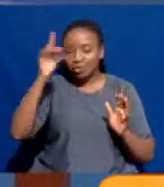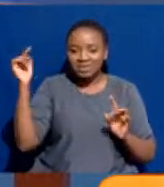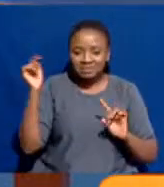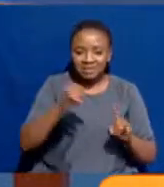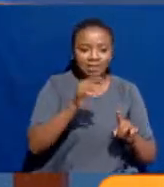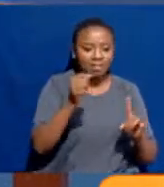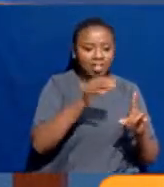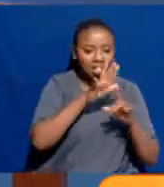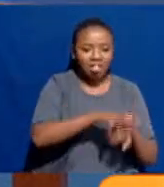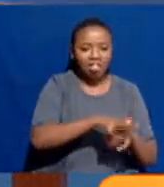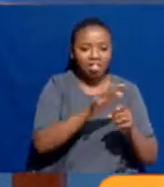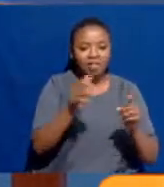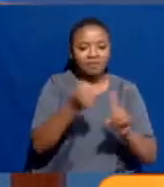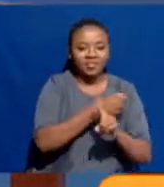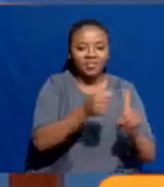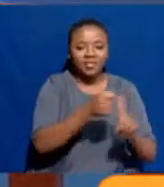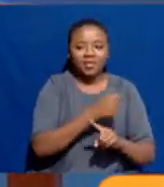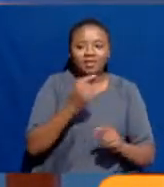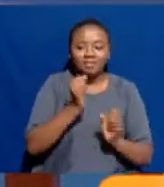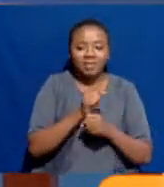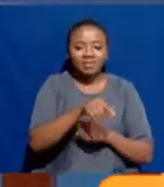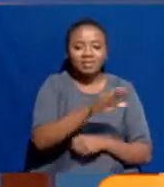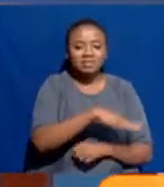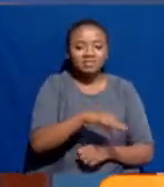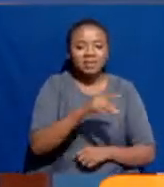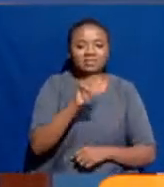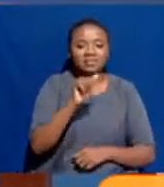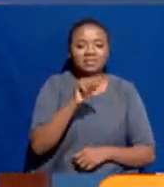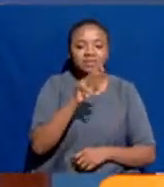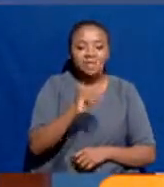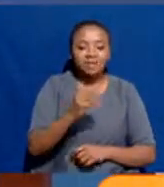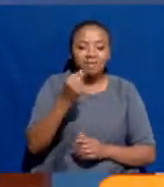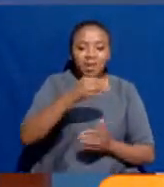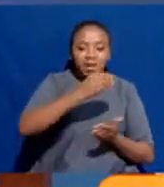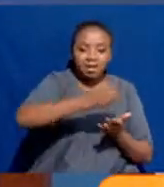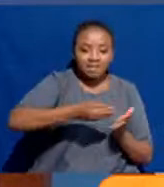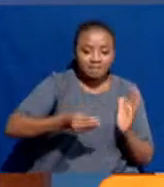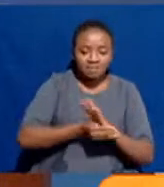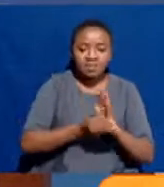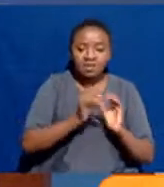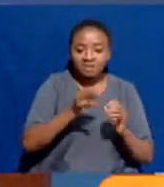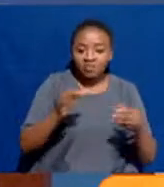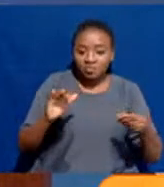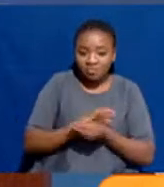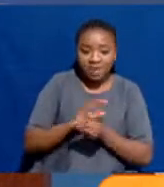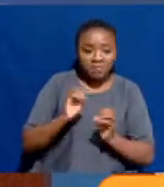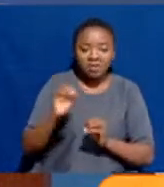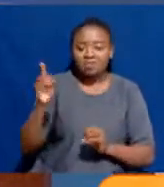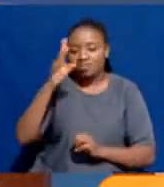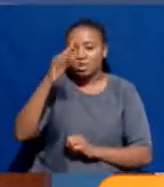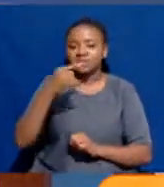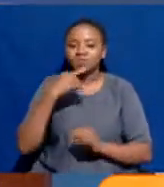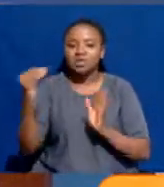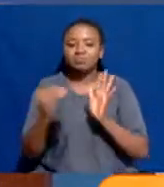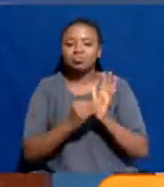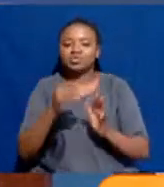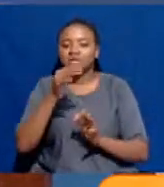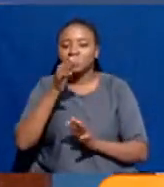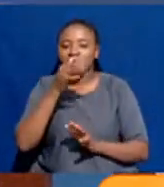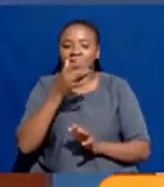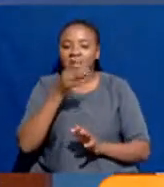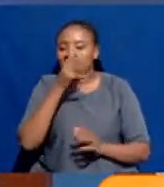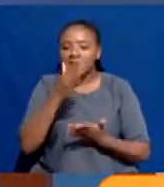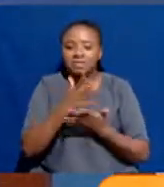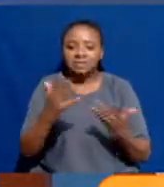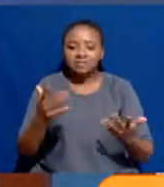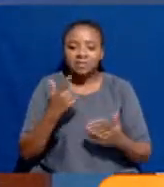harassment. They make that place an ATM. Mm. Now, and if you don't bribe, they come and say the music was loud, you did not have this thing,